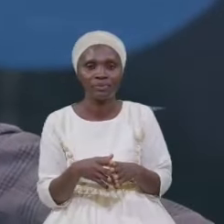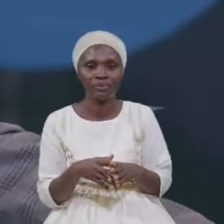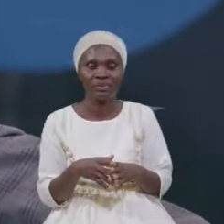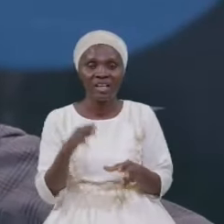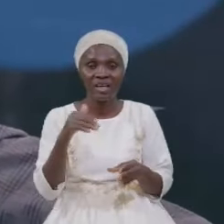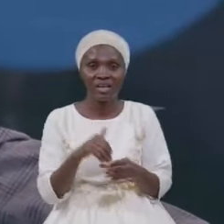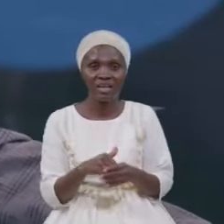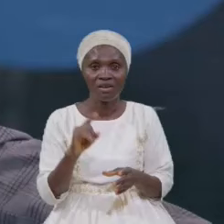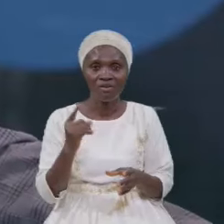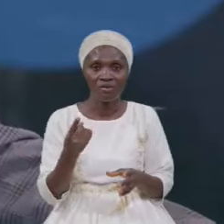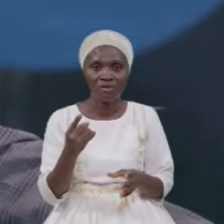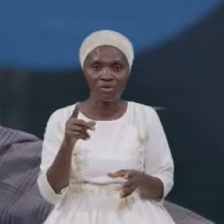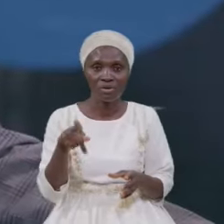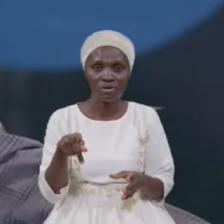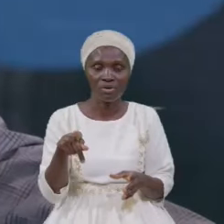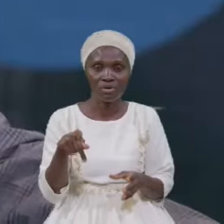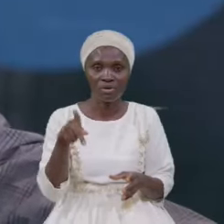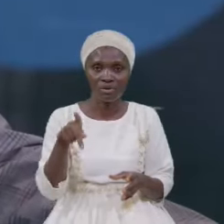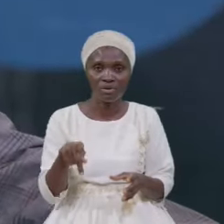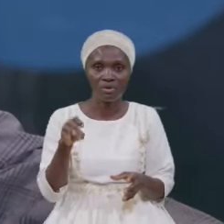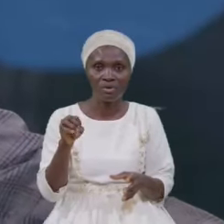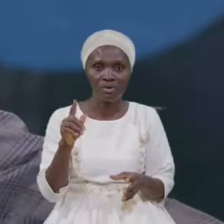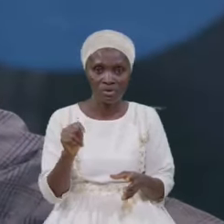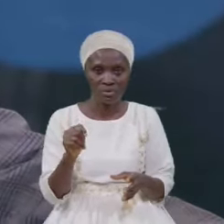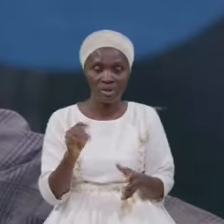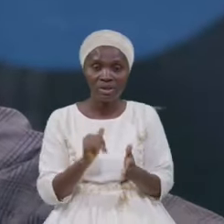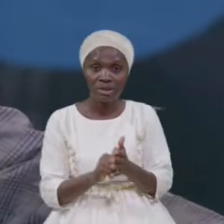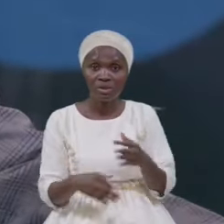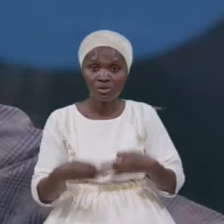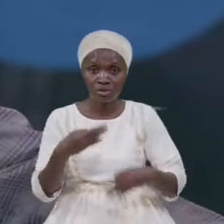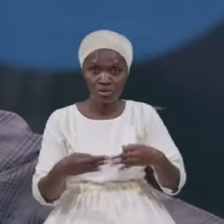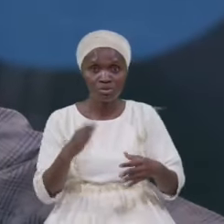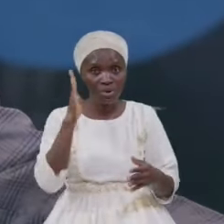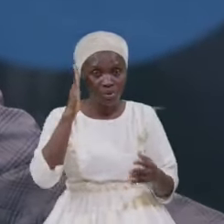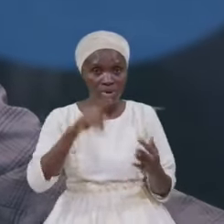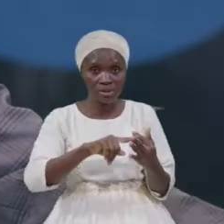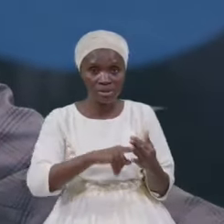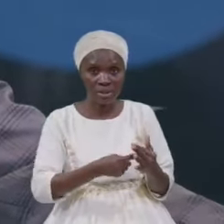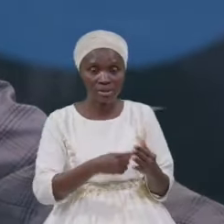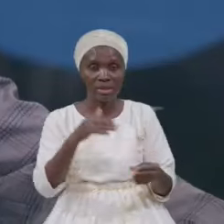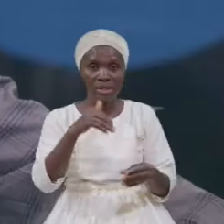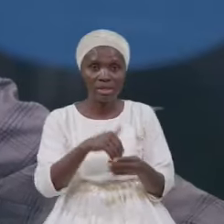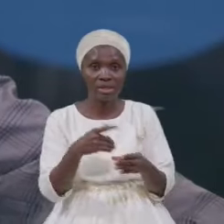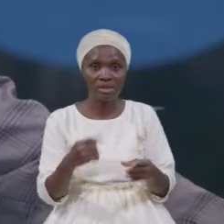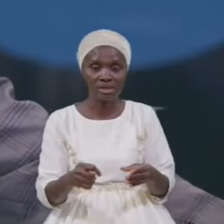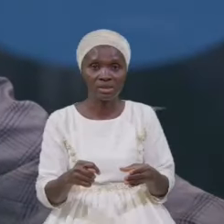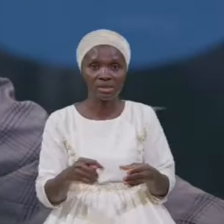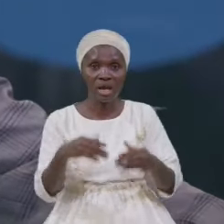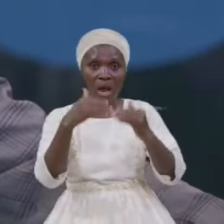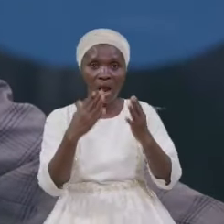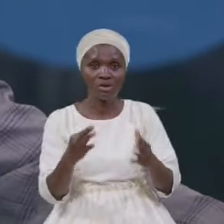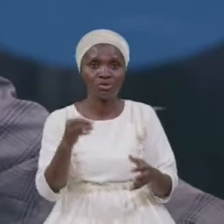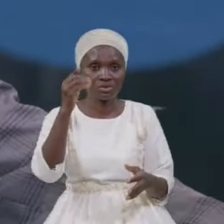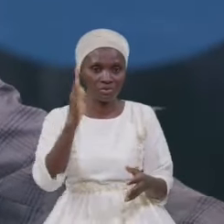the house of God. The people who have heard message after message after